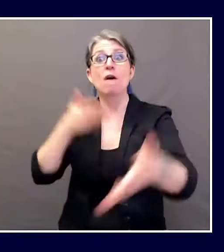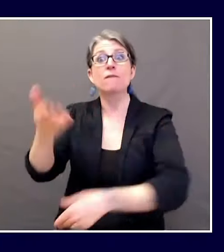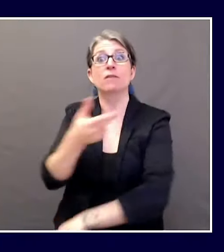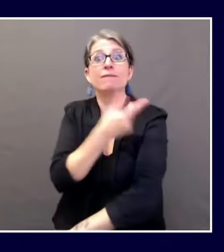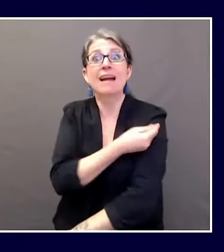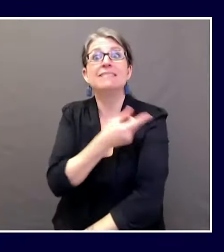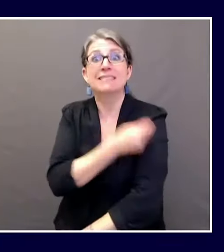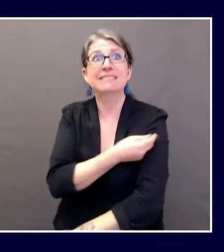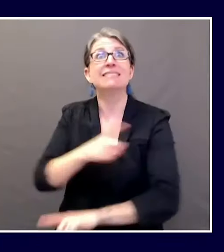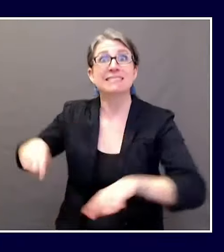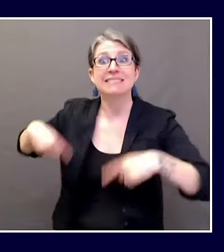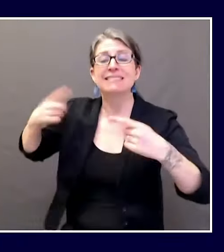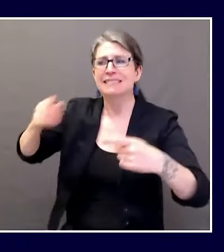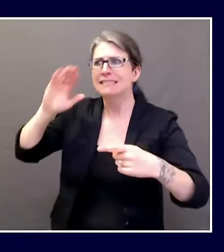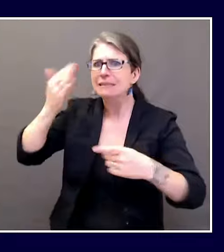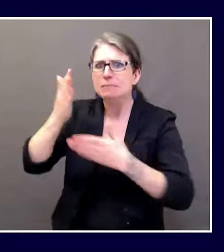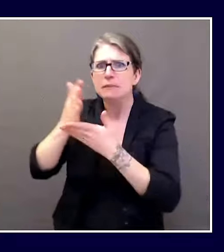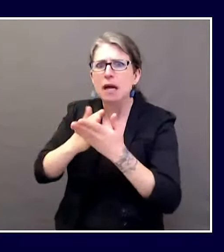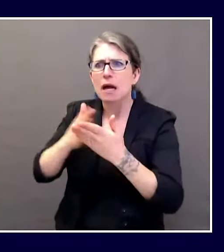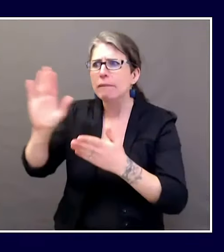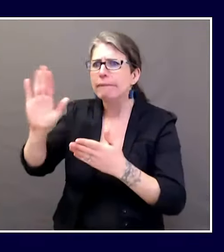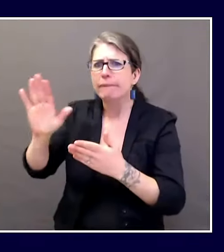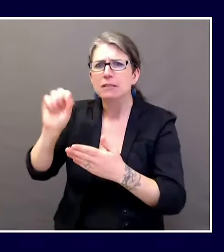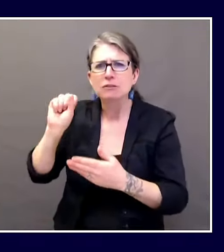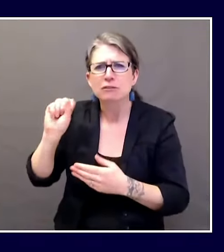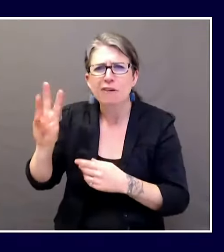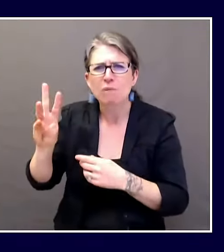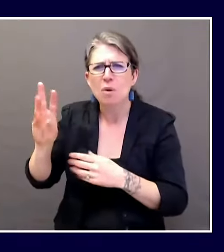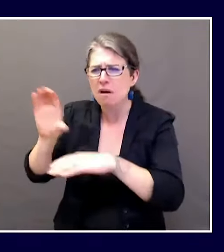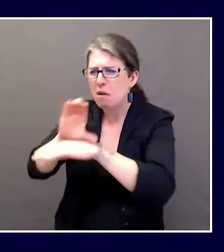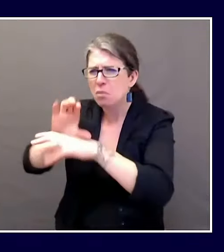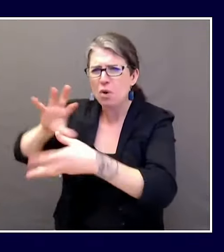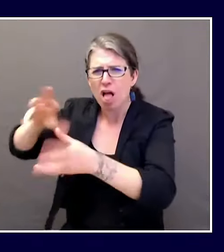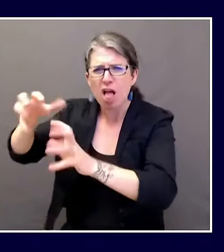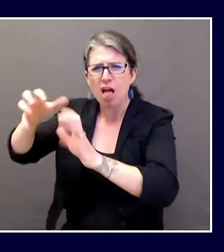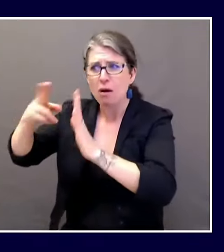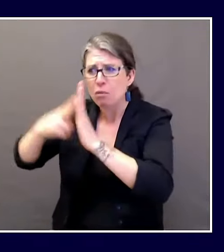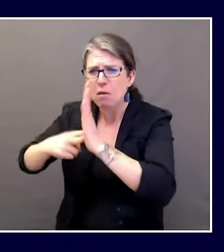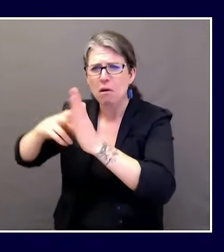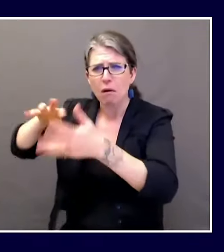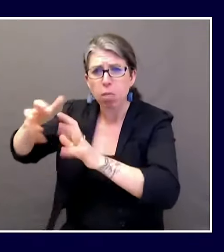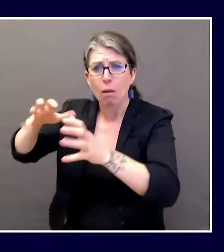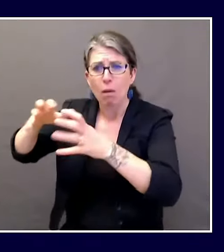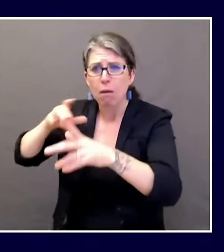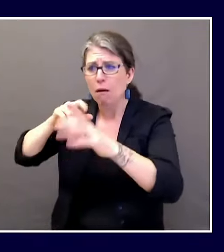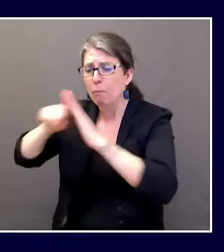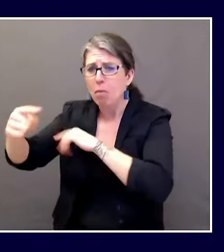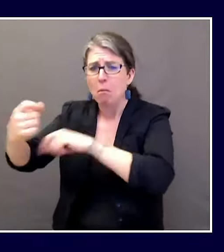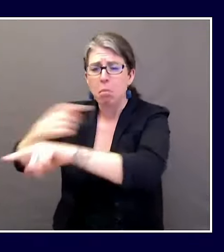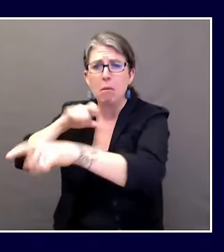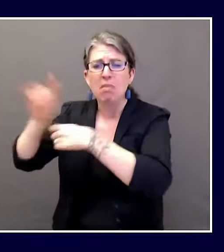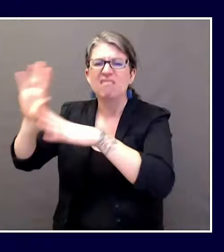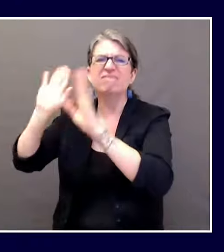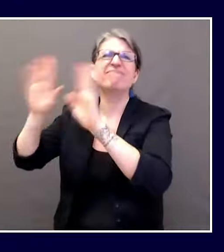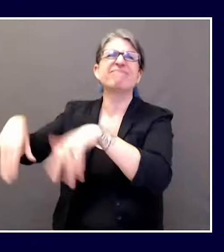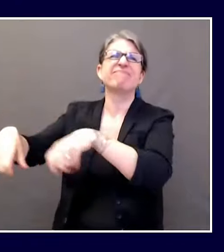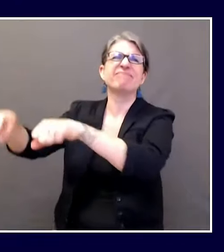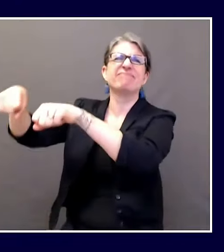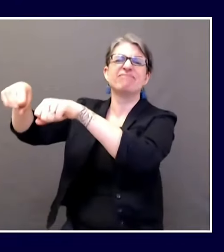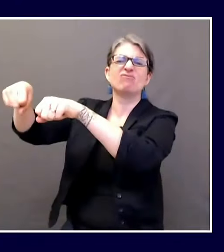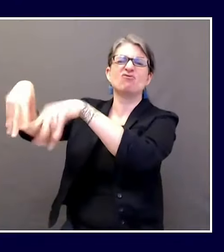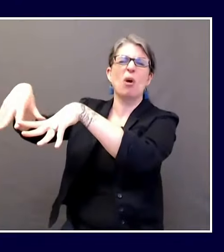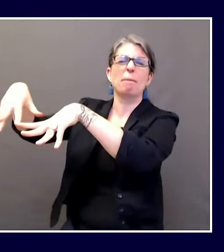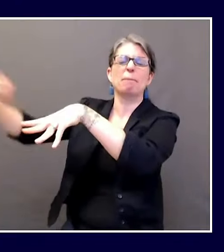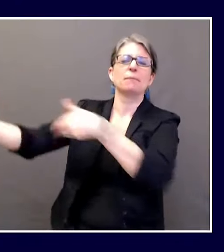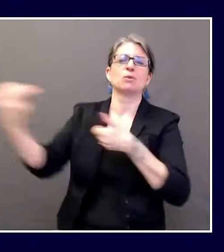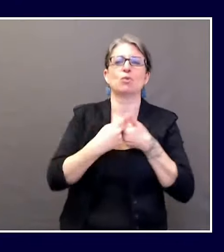the state-sponsored platform. We are hoping to have those vaccination sites live and in the registration piece